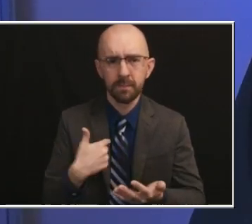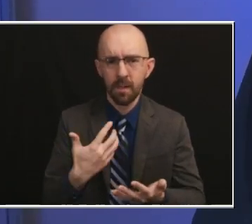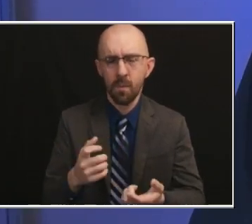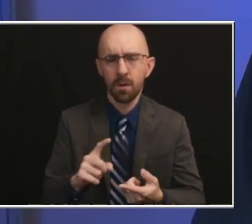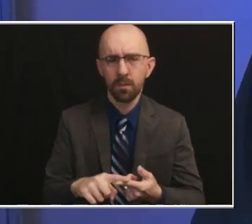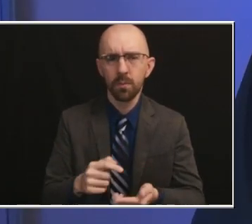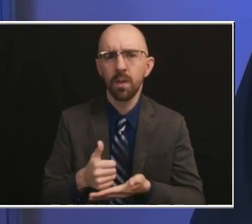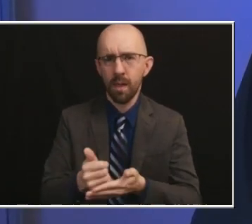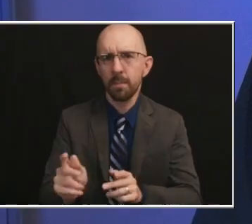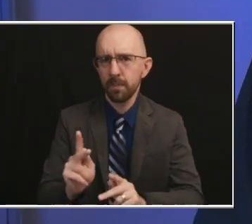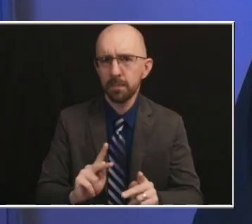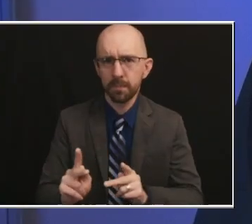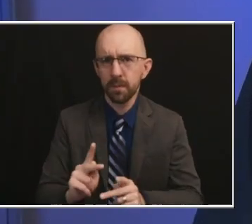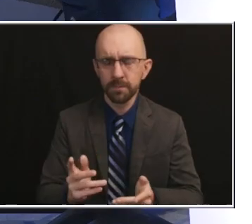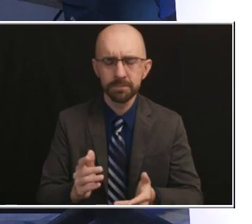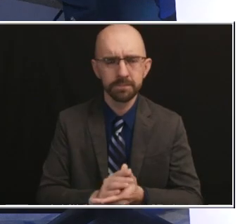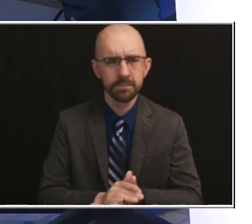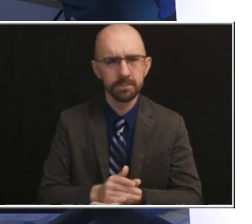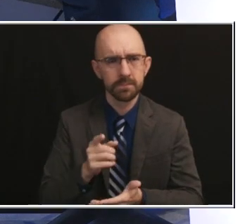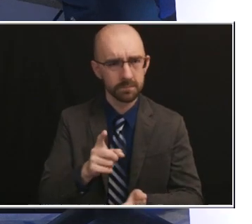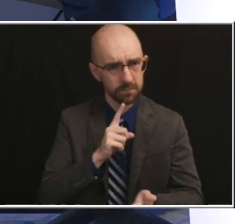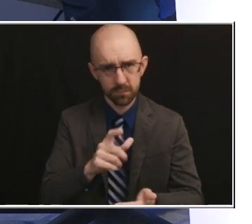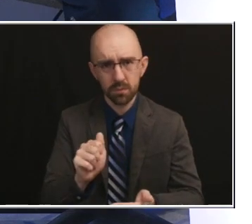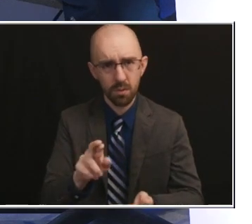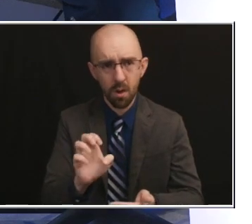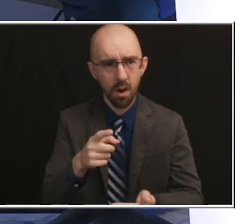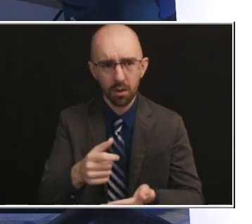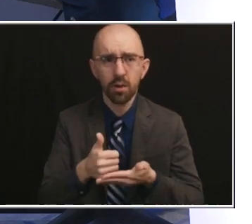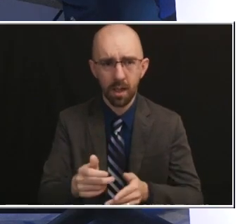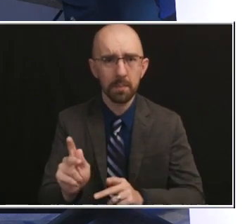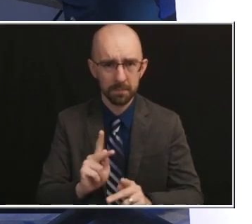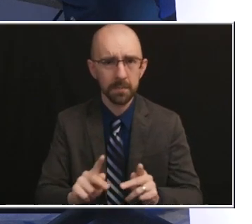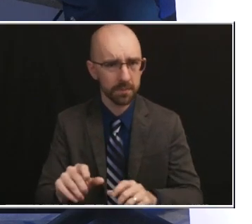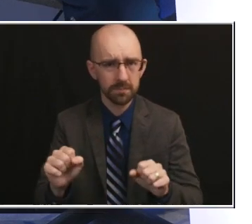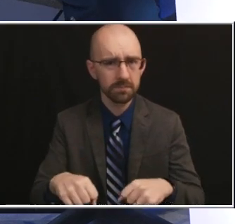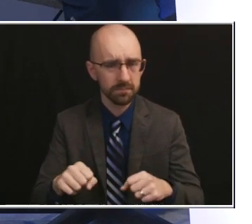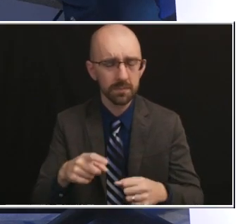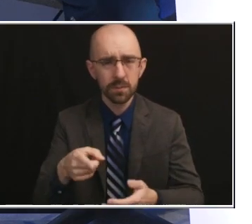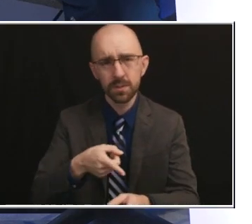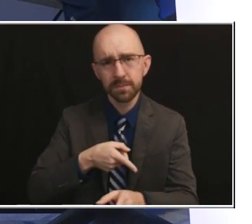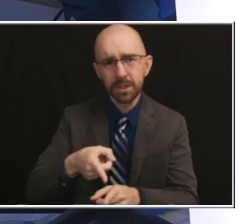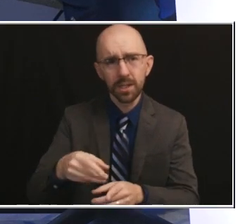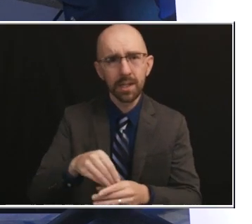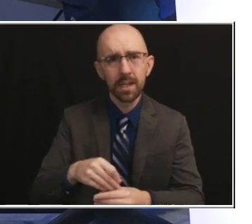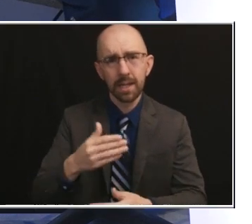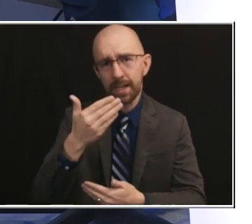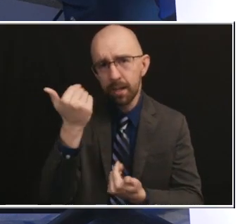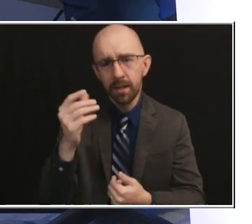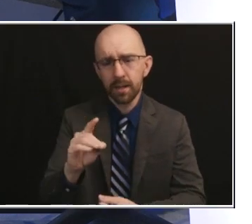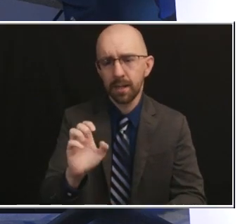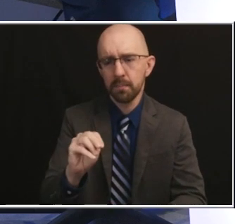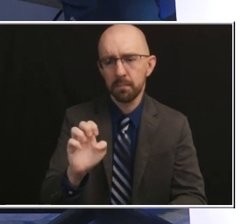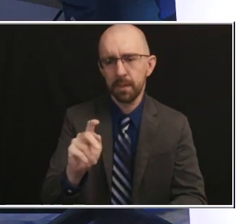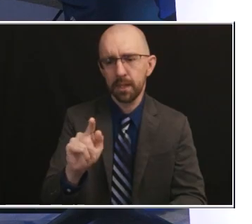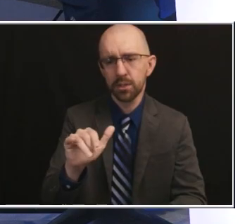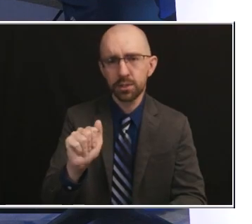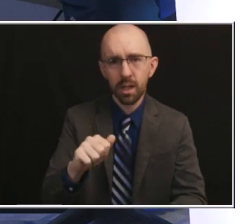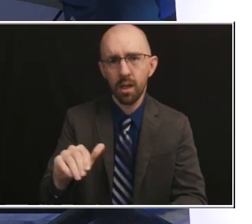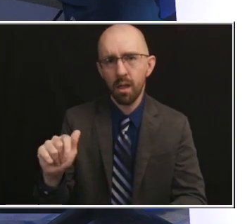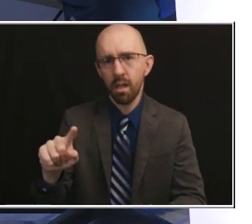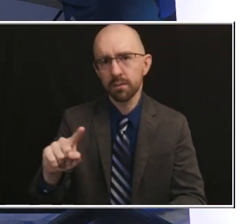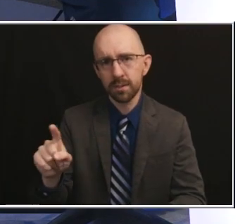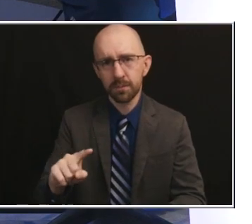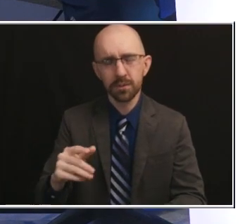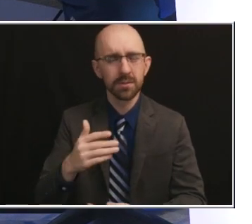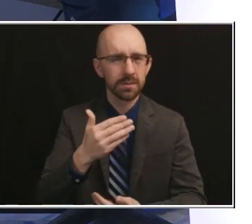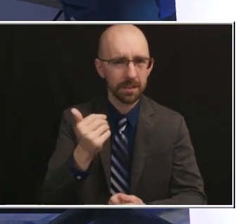people. And you sure are. You're helping Thank people. You specialize in dementia Yes. and Alzheimer's disease. Thank